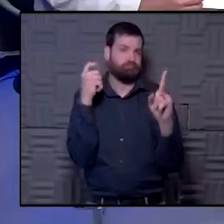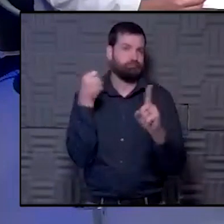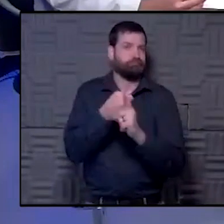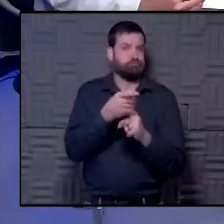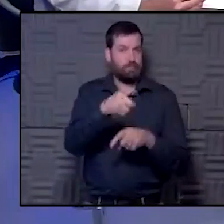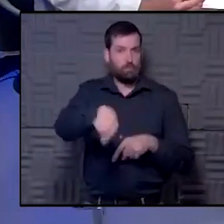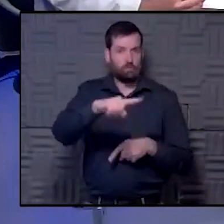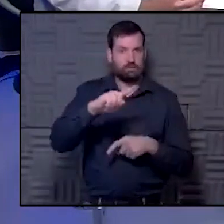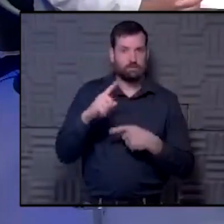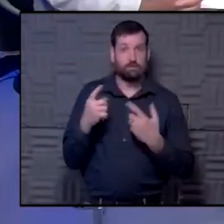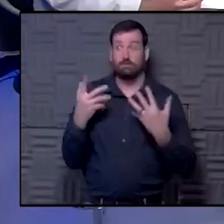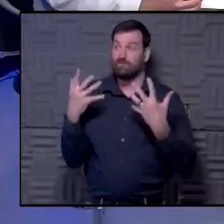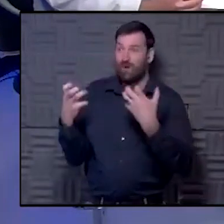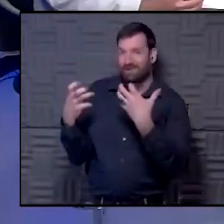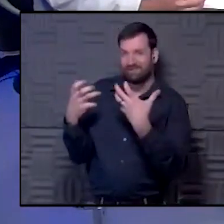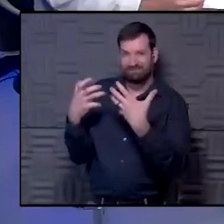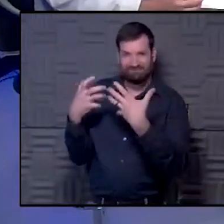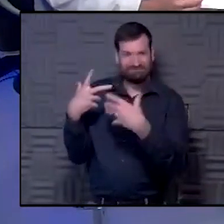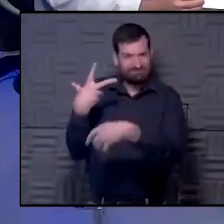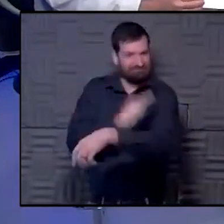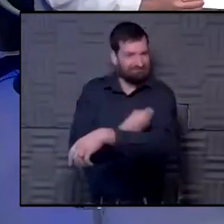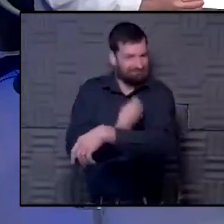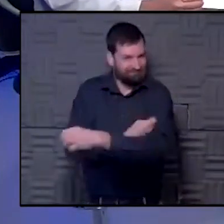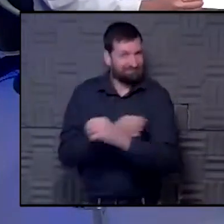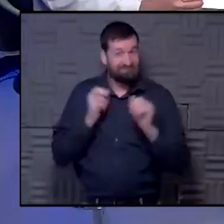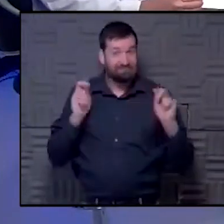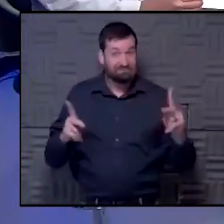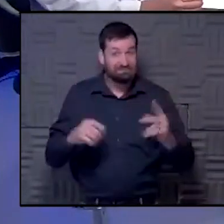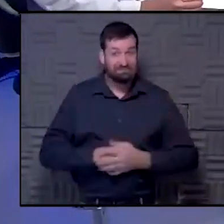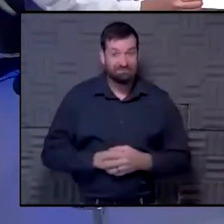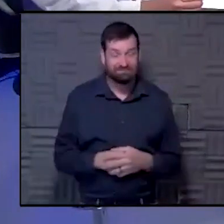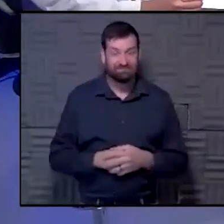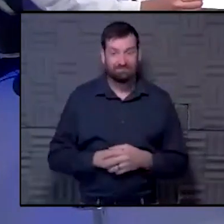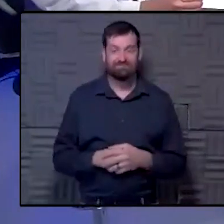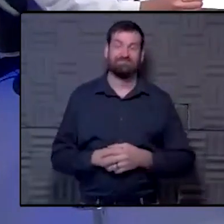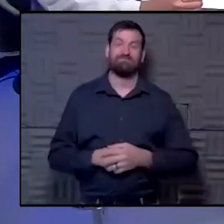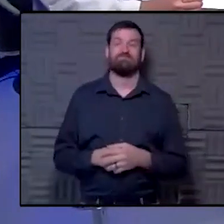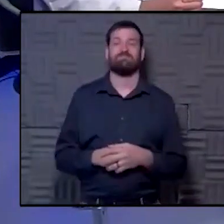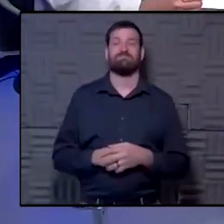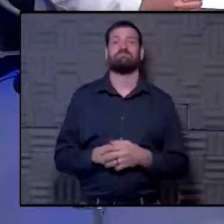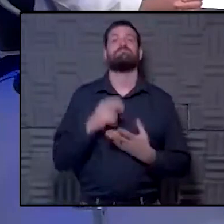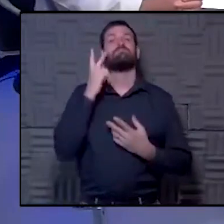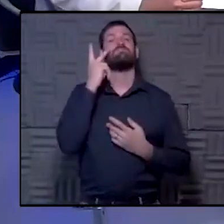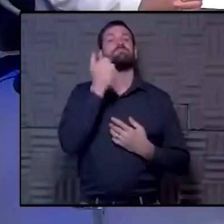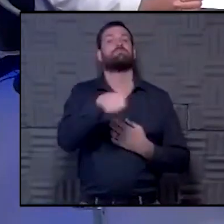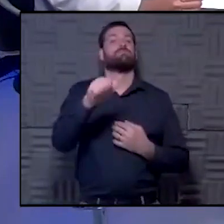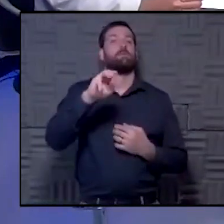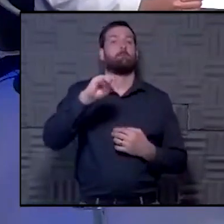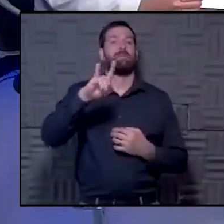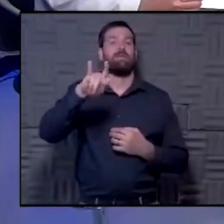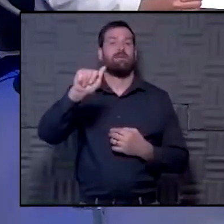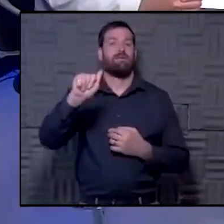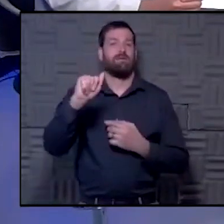to twist some arms to be able to get some arms to be able to give some of that vaccine. Let's see if there are any reporter questions this